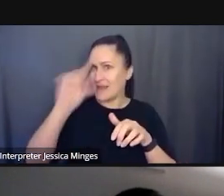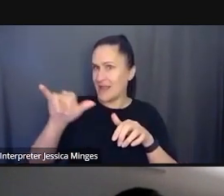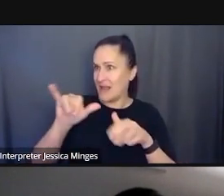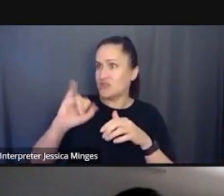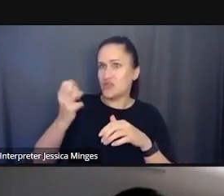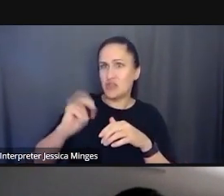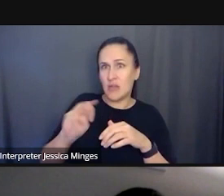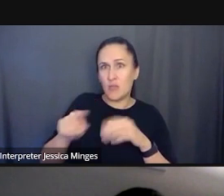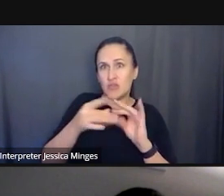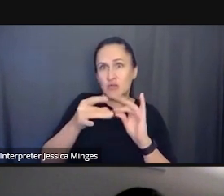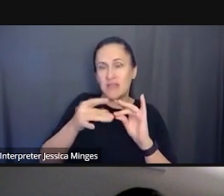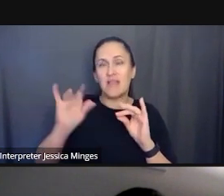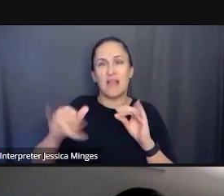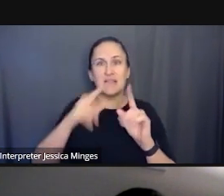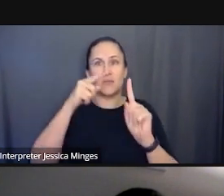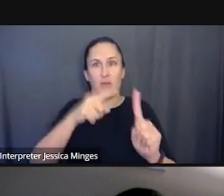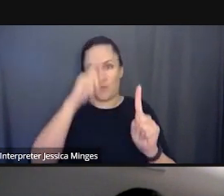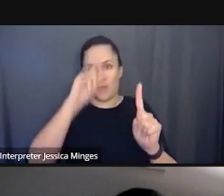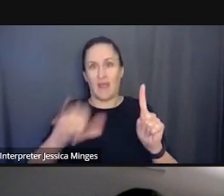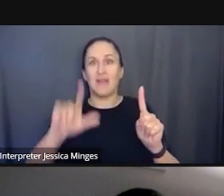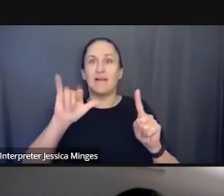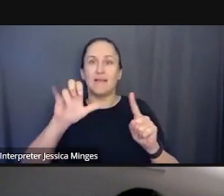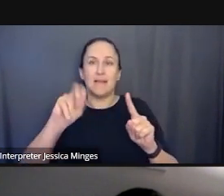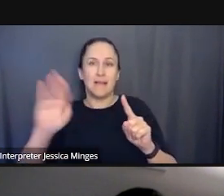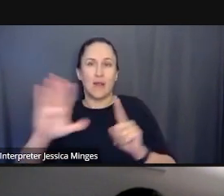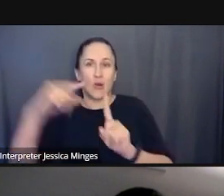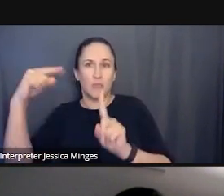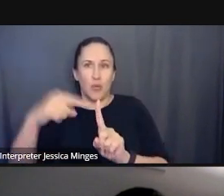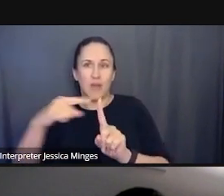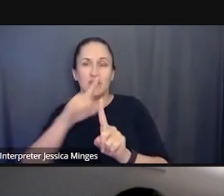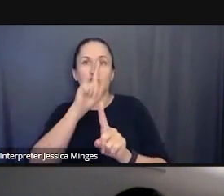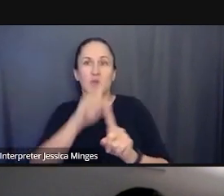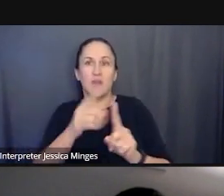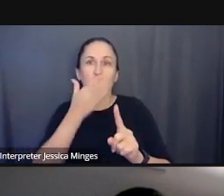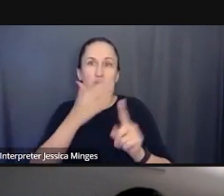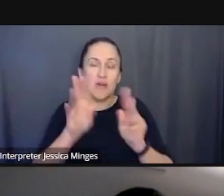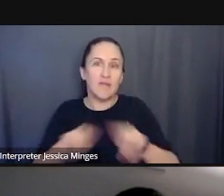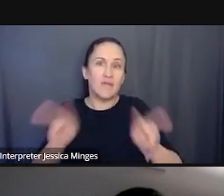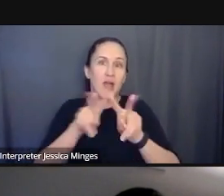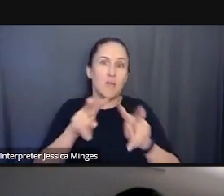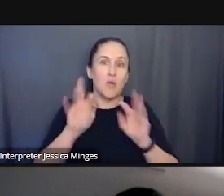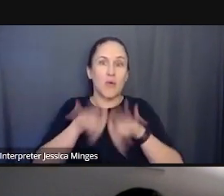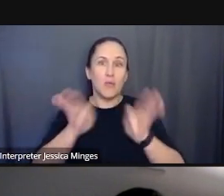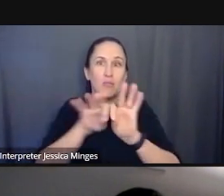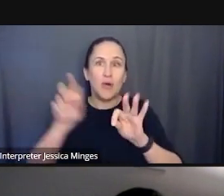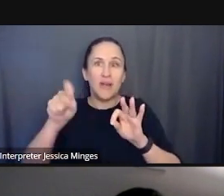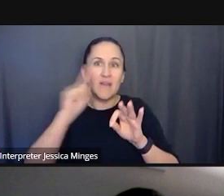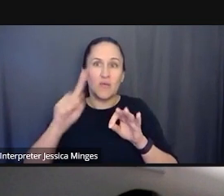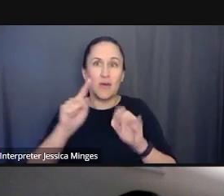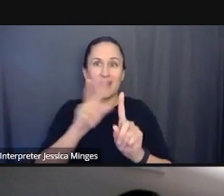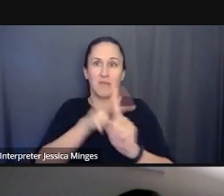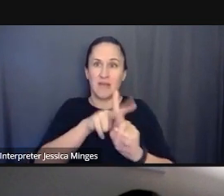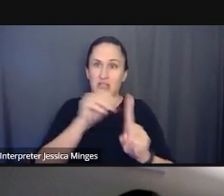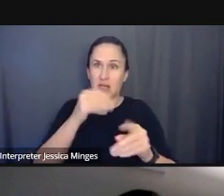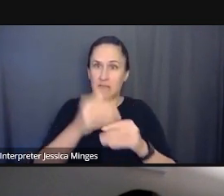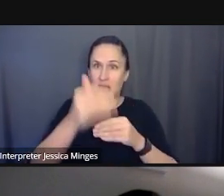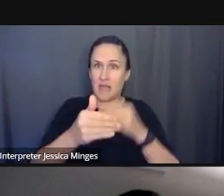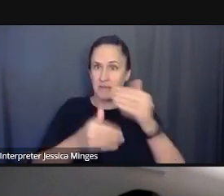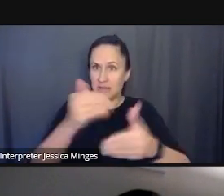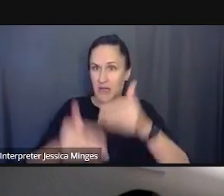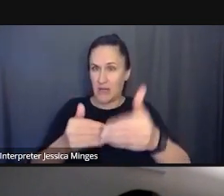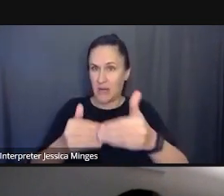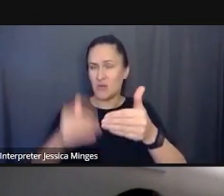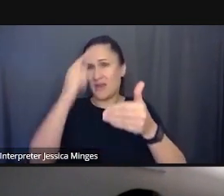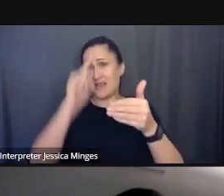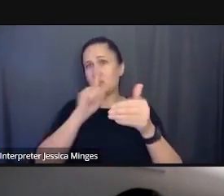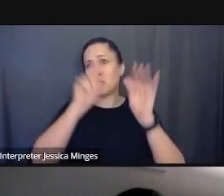exactly the point of it. And to Lillian's point, there's also the real valuable and important need for the implementation and the next steps. So I think it's super important